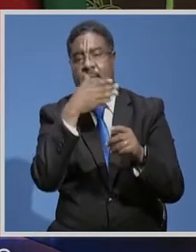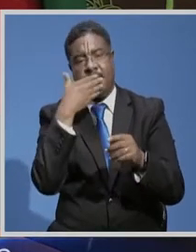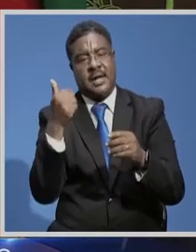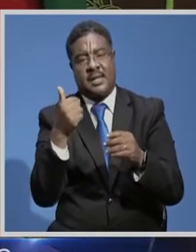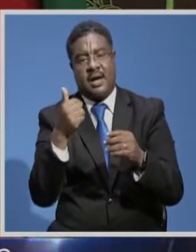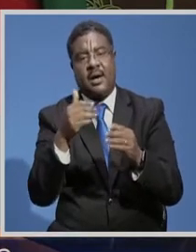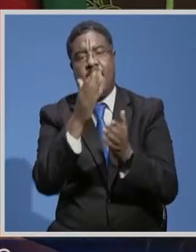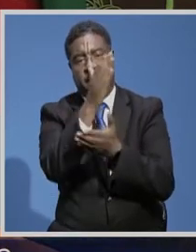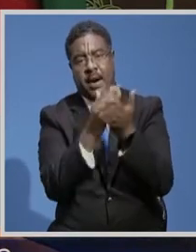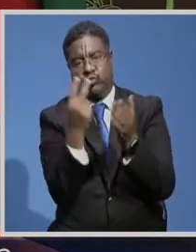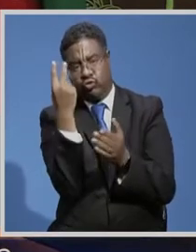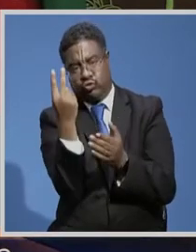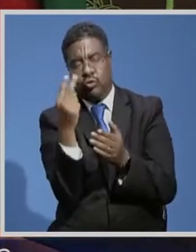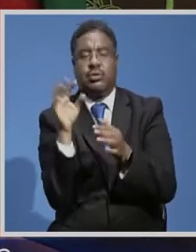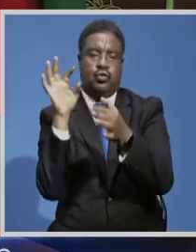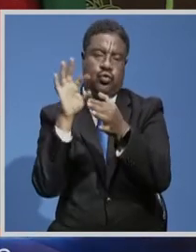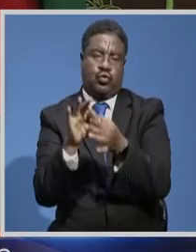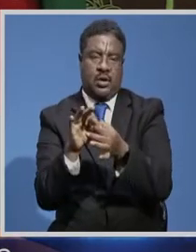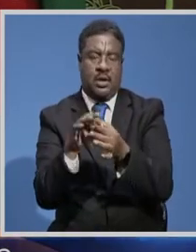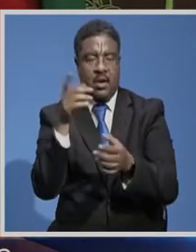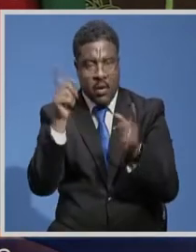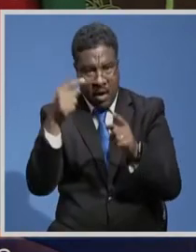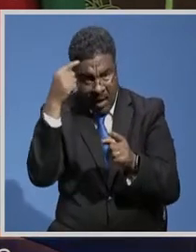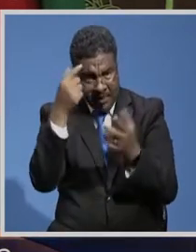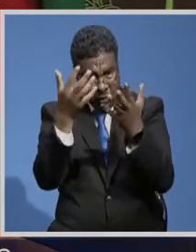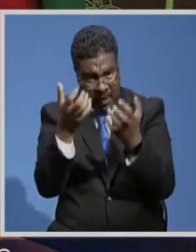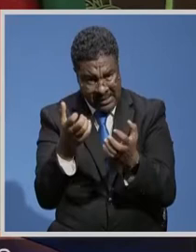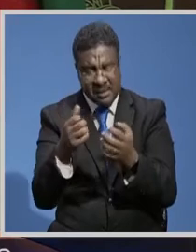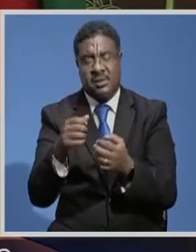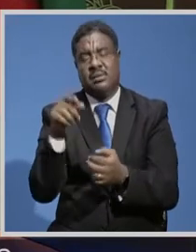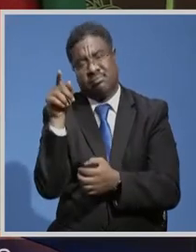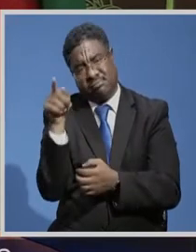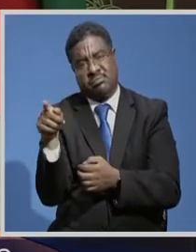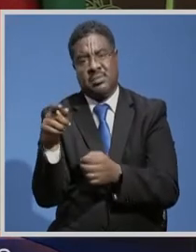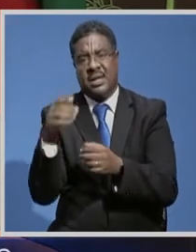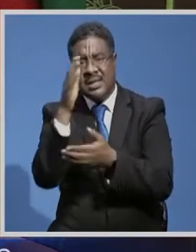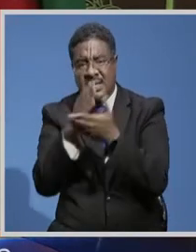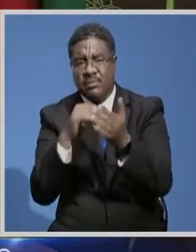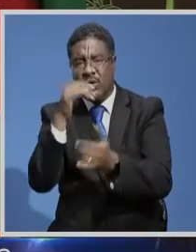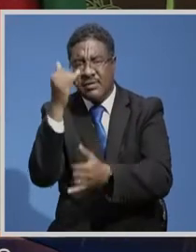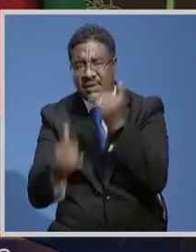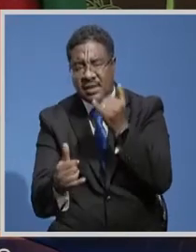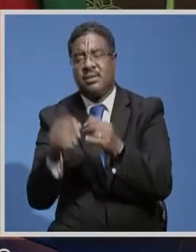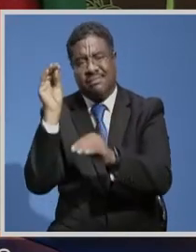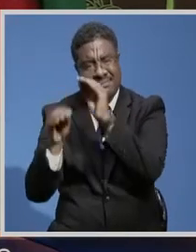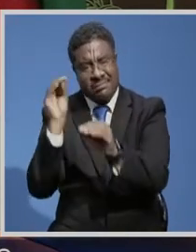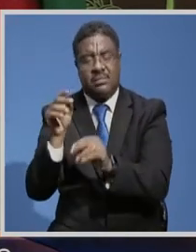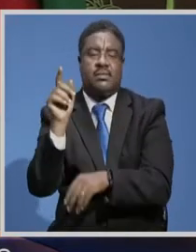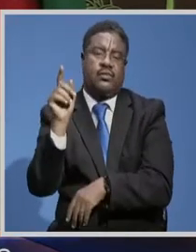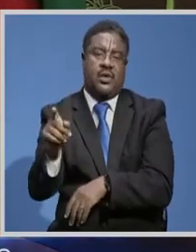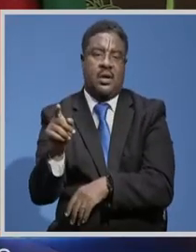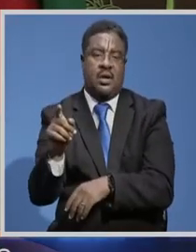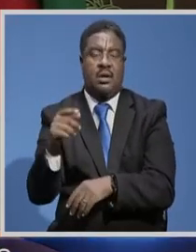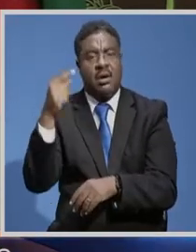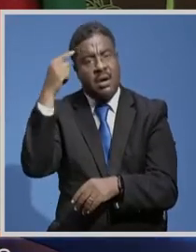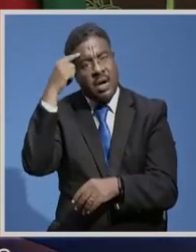Glencore. And Mr. Musuka says government decided to take up a 100% stake in Mopani through Zccm-Ih to protect over